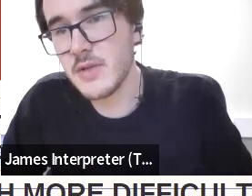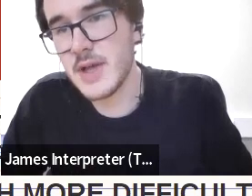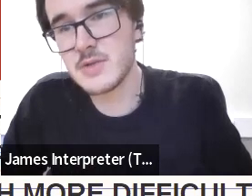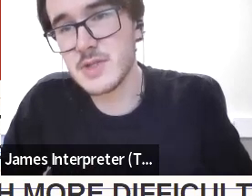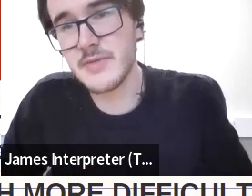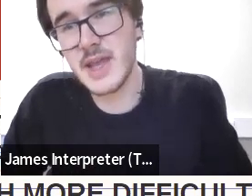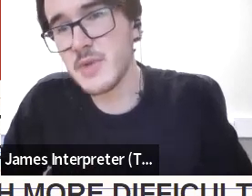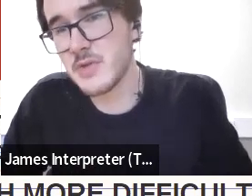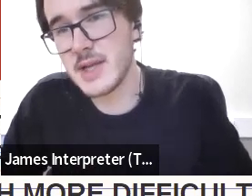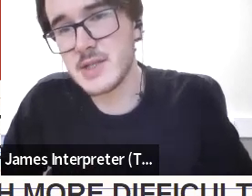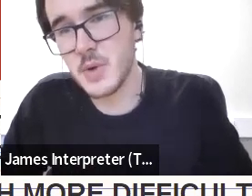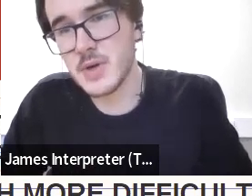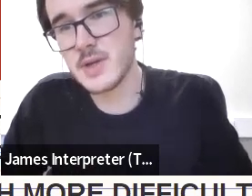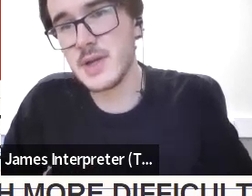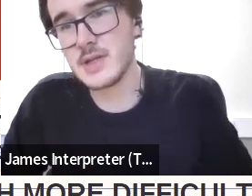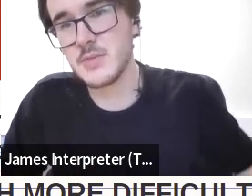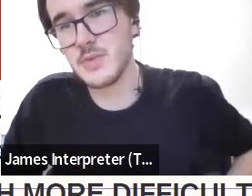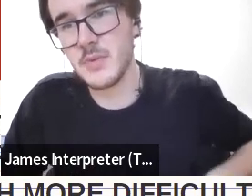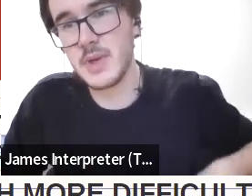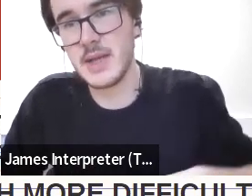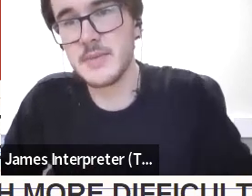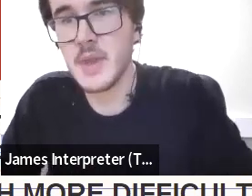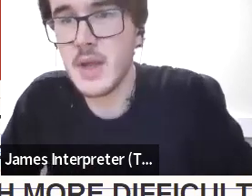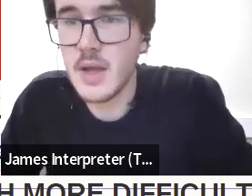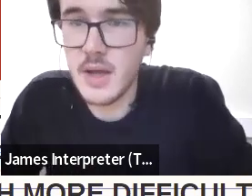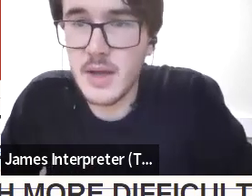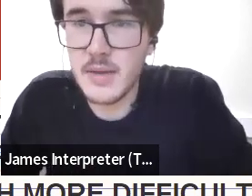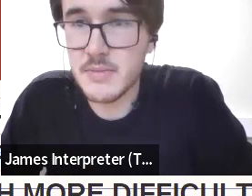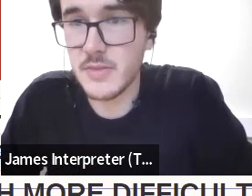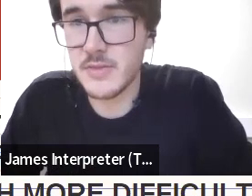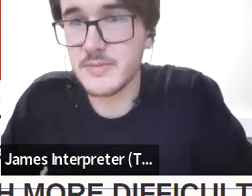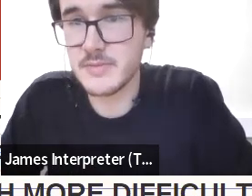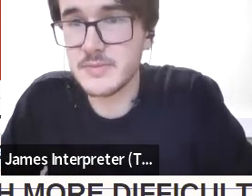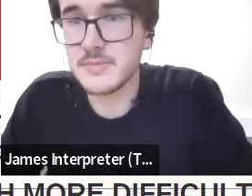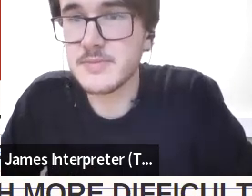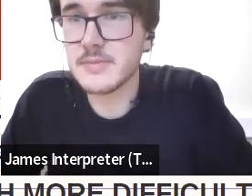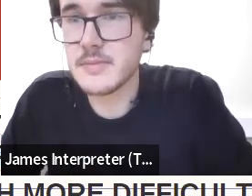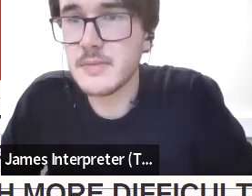communication, all of that sort of stuff. Again, with the right support is what we need.